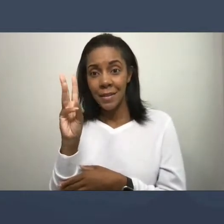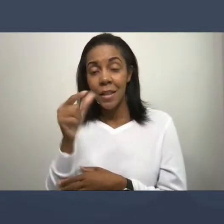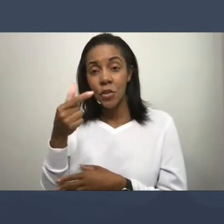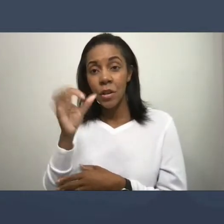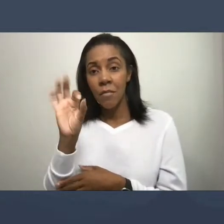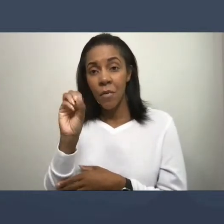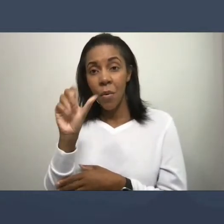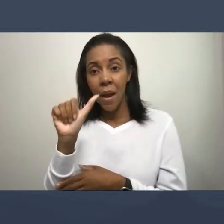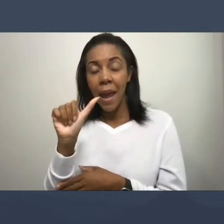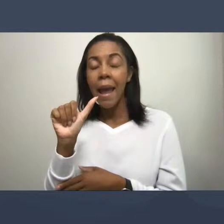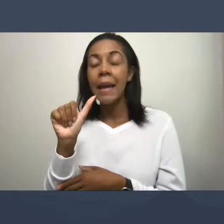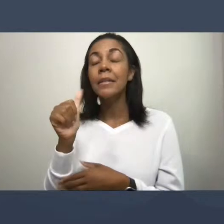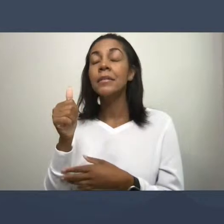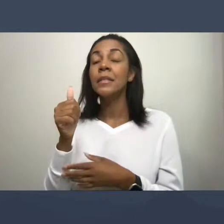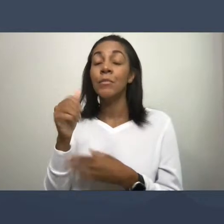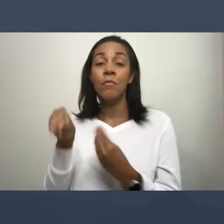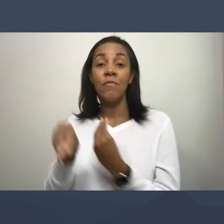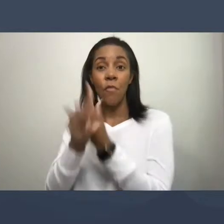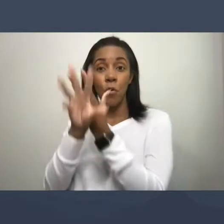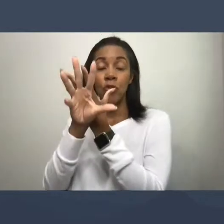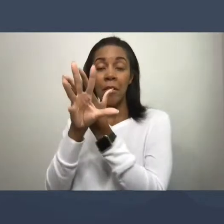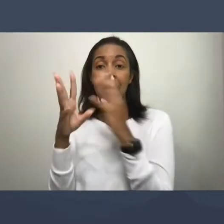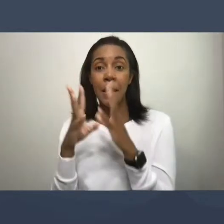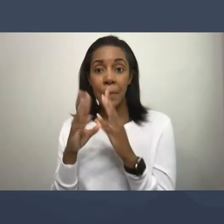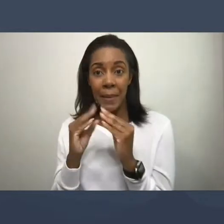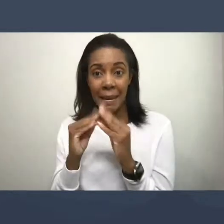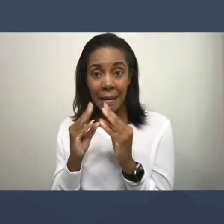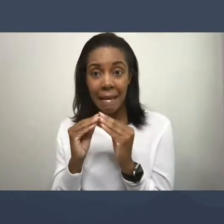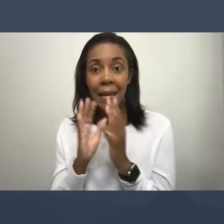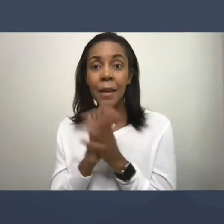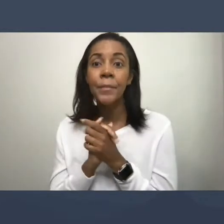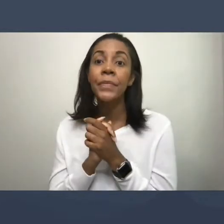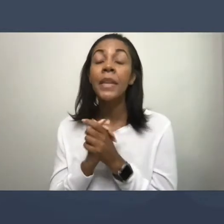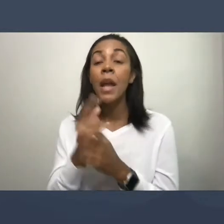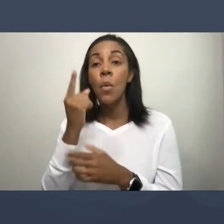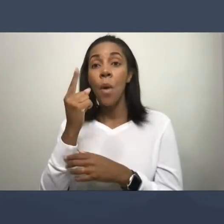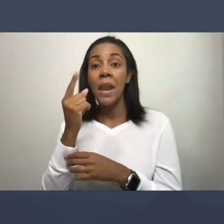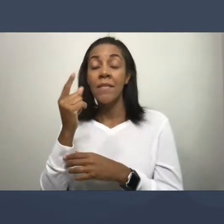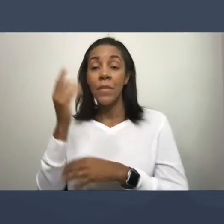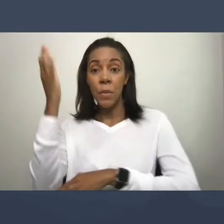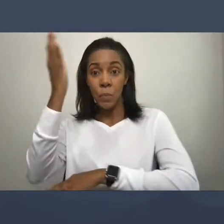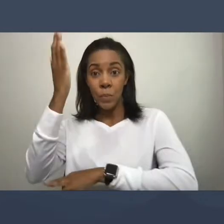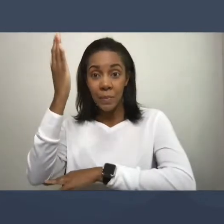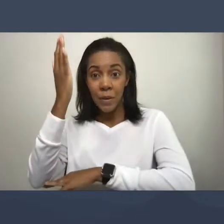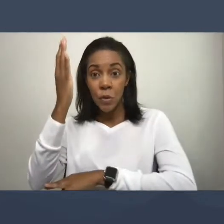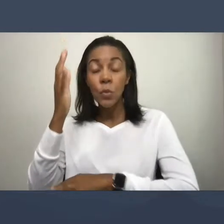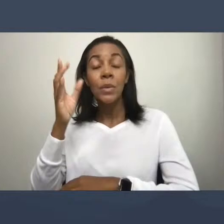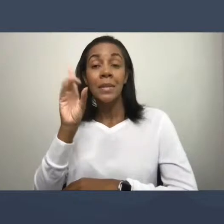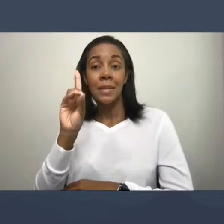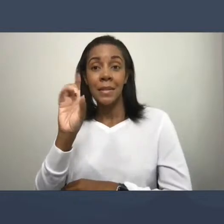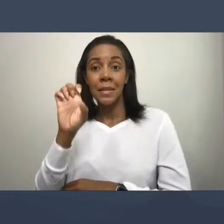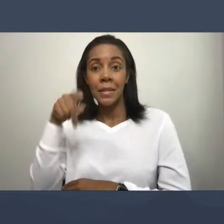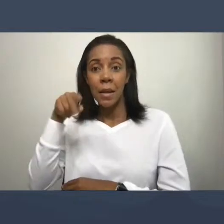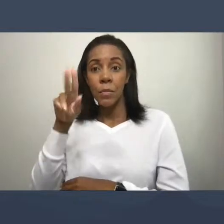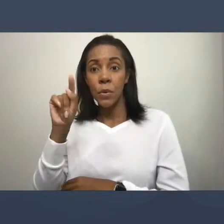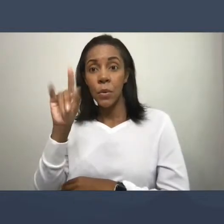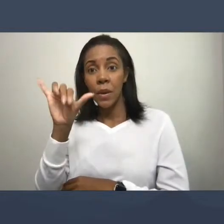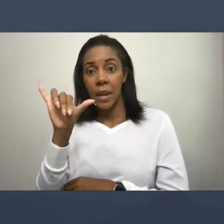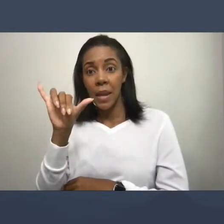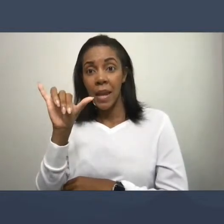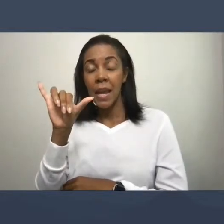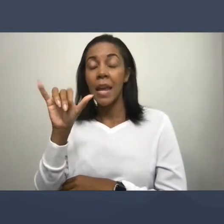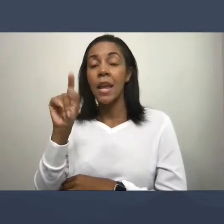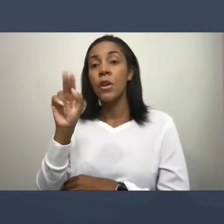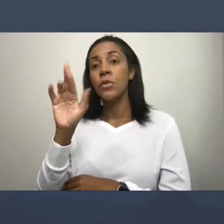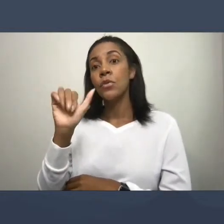has been in session virtually, and they have one of the speakers was the deputy treasurer, who assured us that